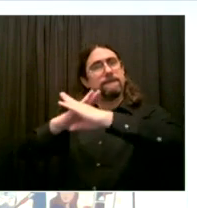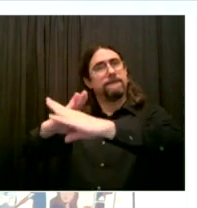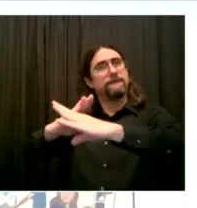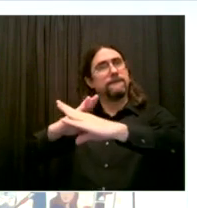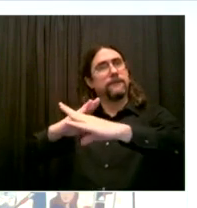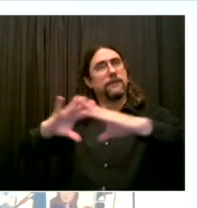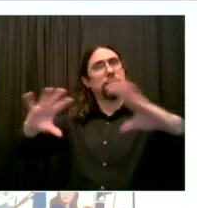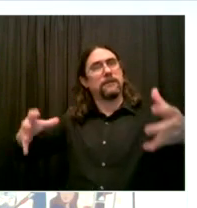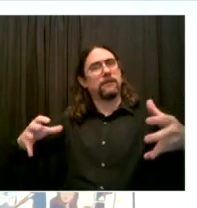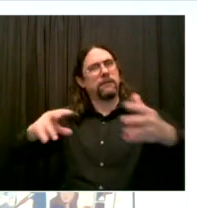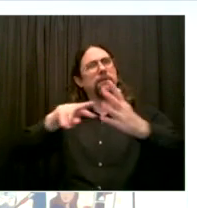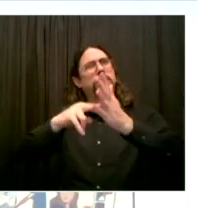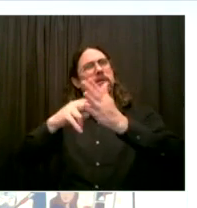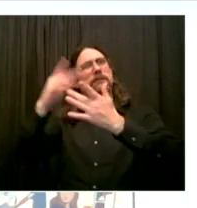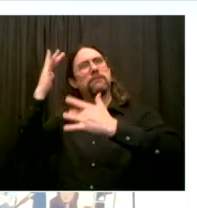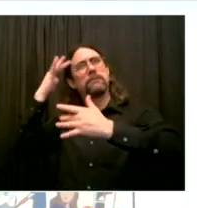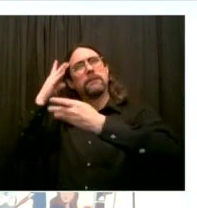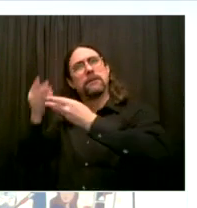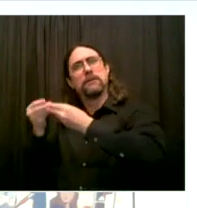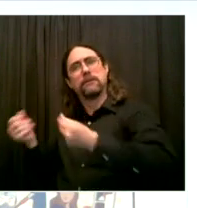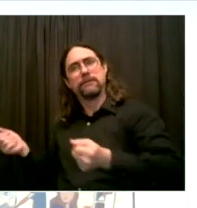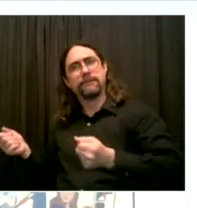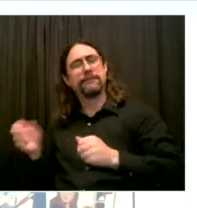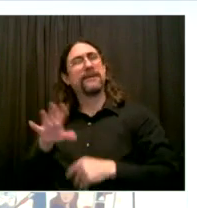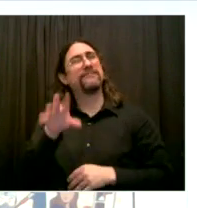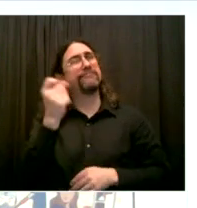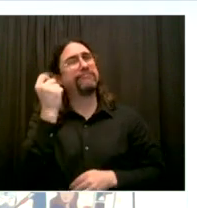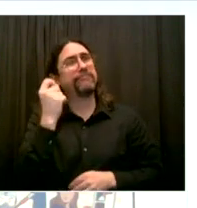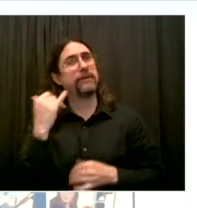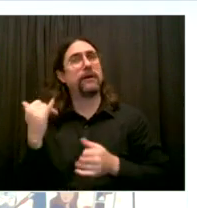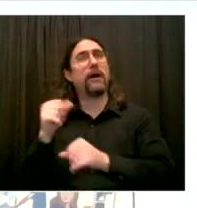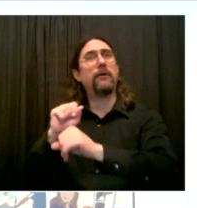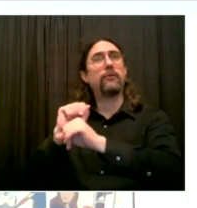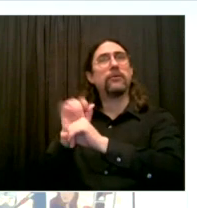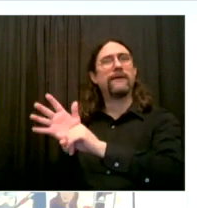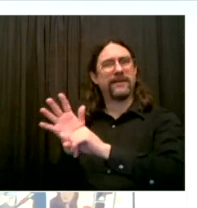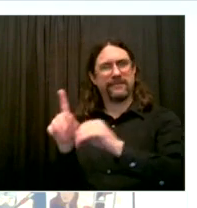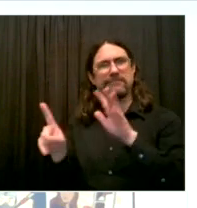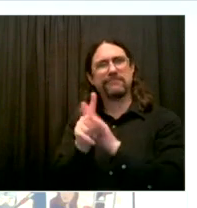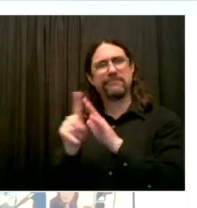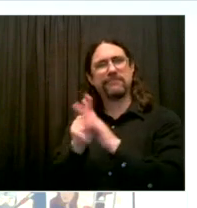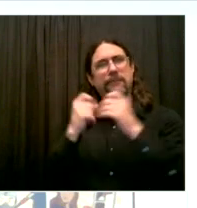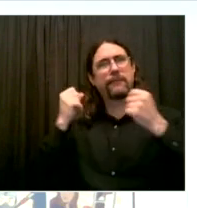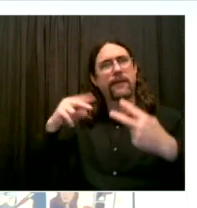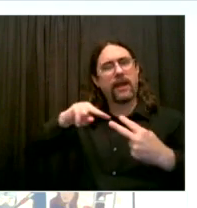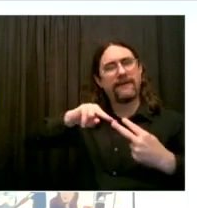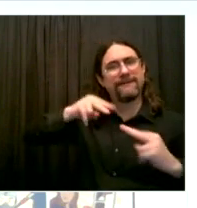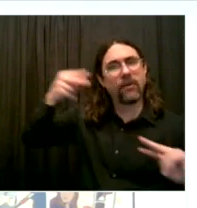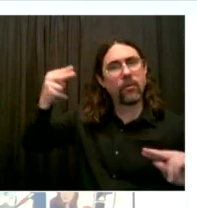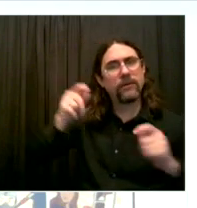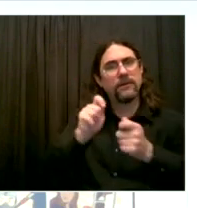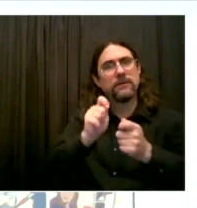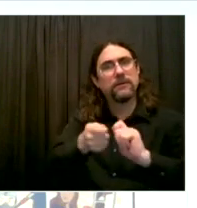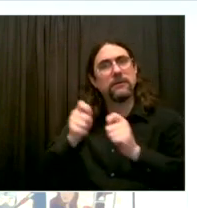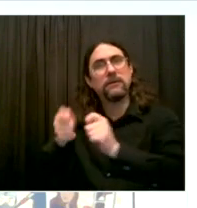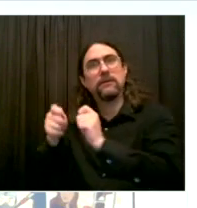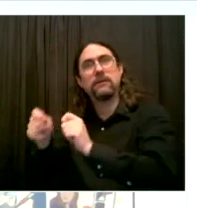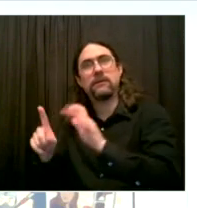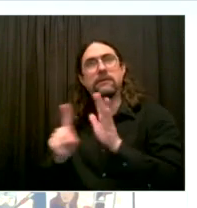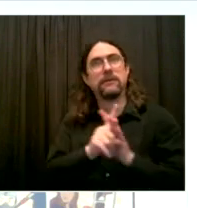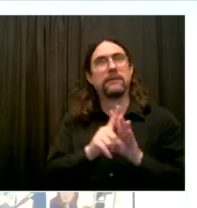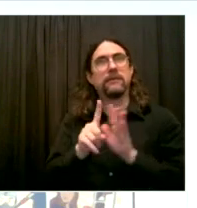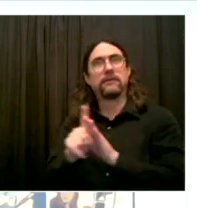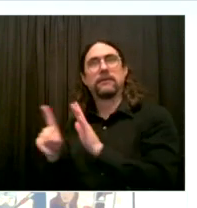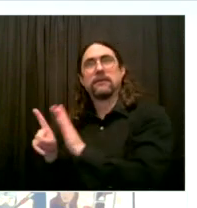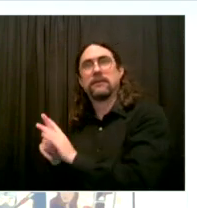will achieve the formal epidemiological definition of herd immunity. But I want to make sure, this is a very